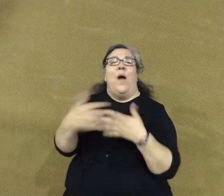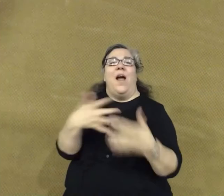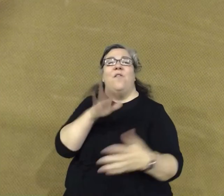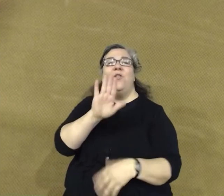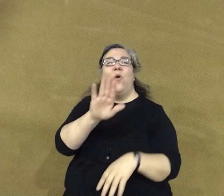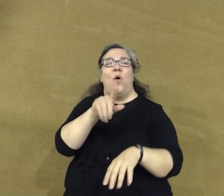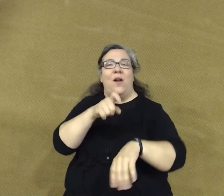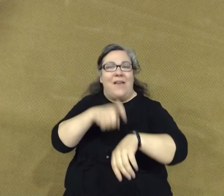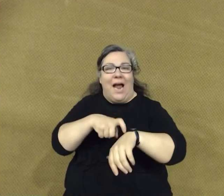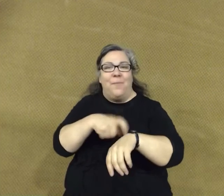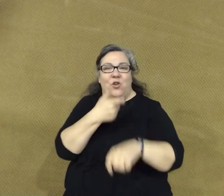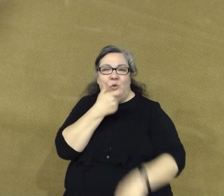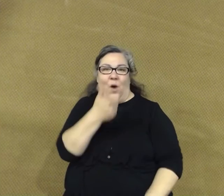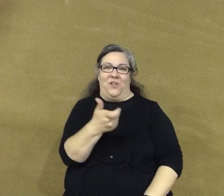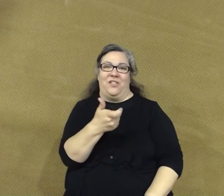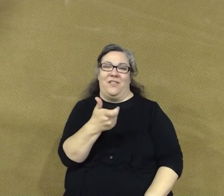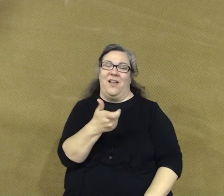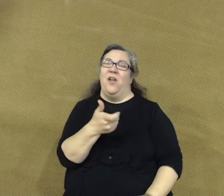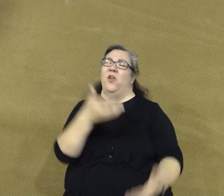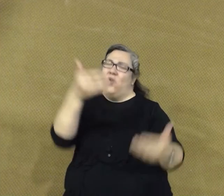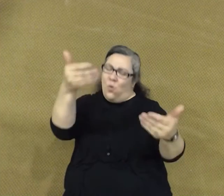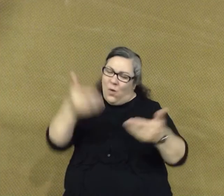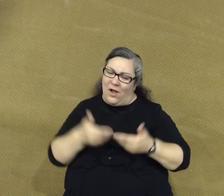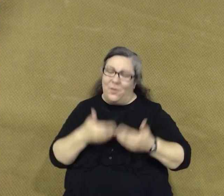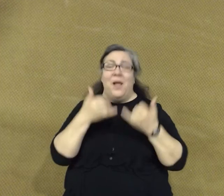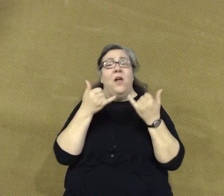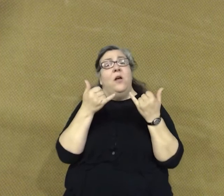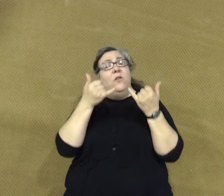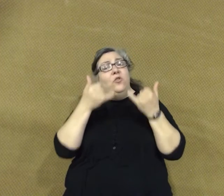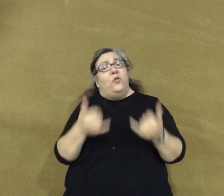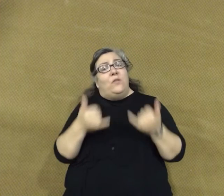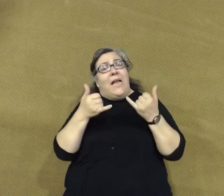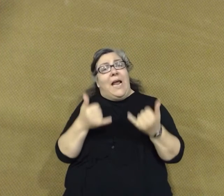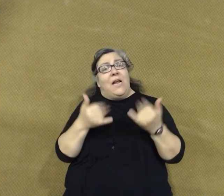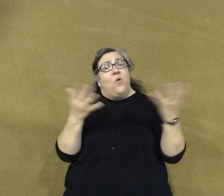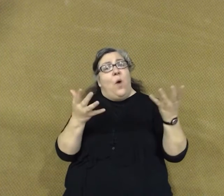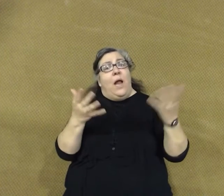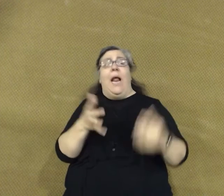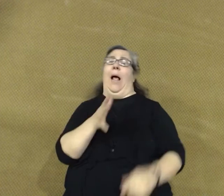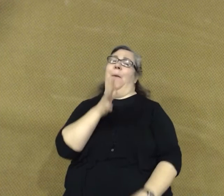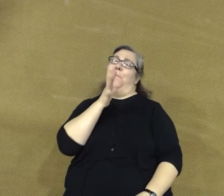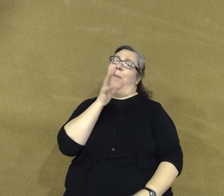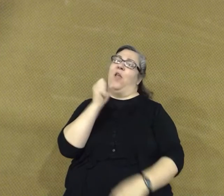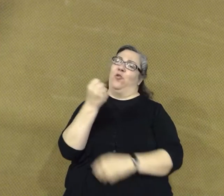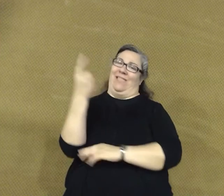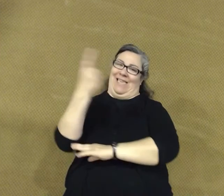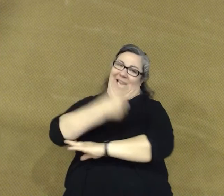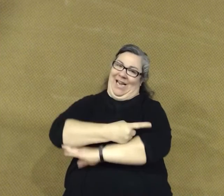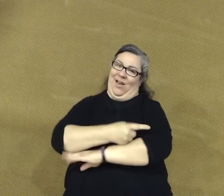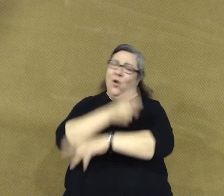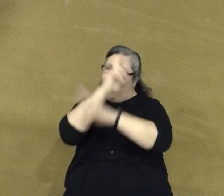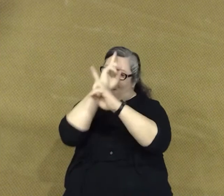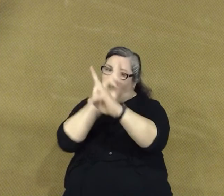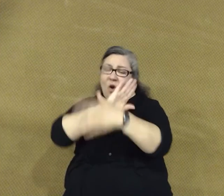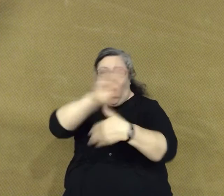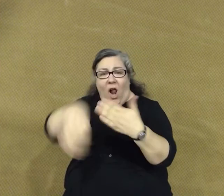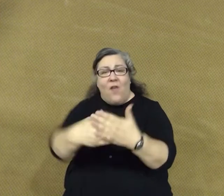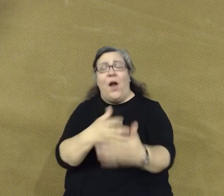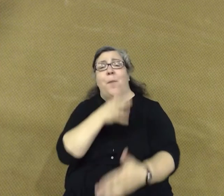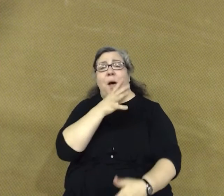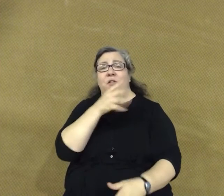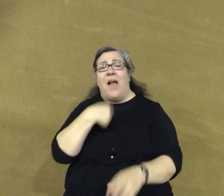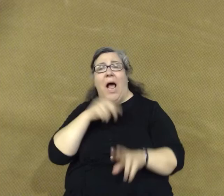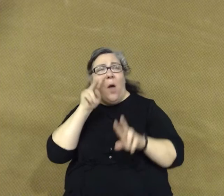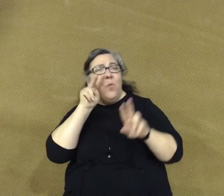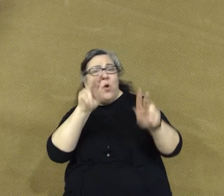All of you to our service today, and today is Mother's Day, and we honor all of our mothers. And I'm